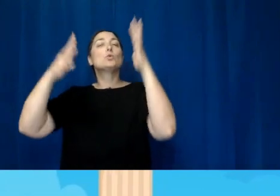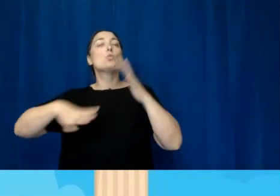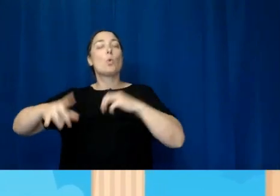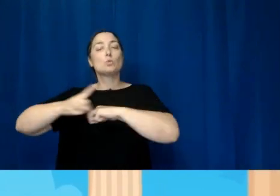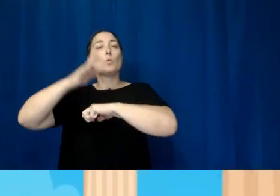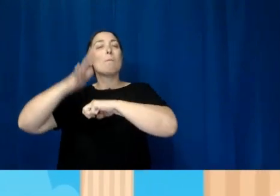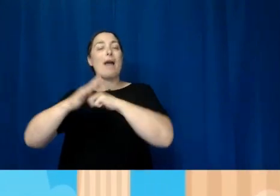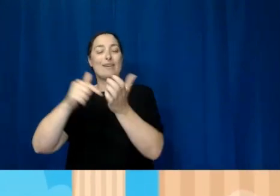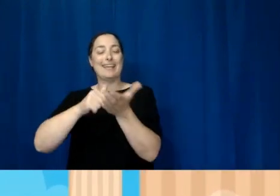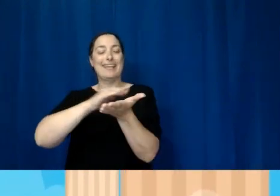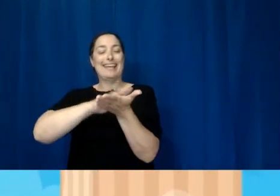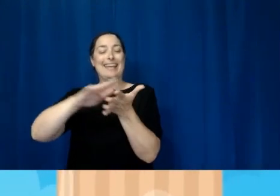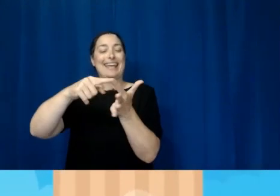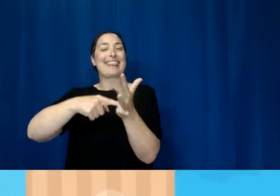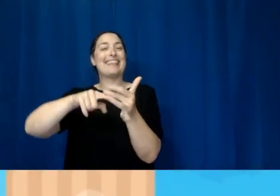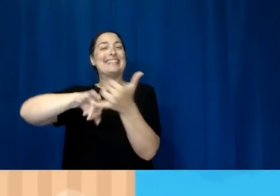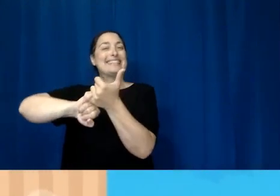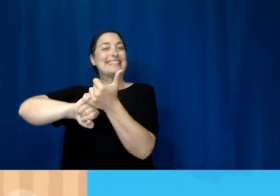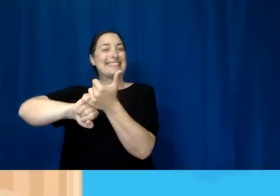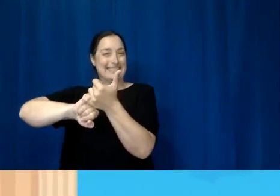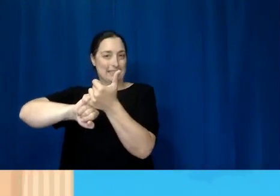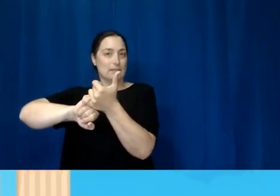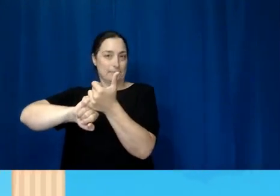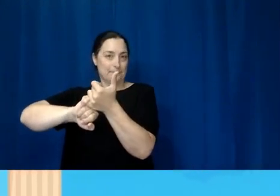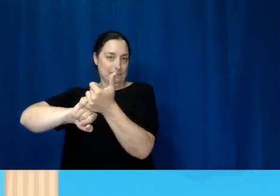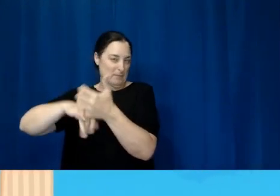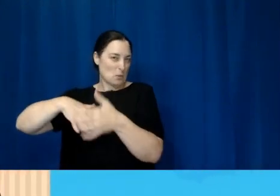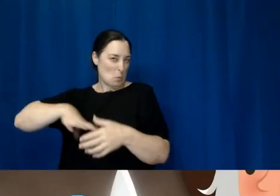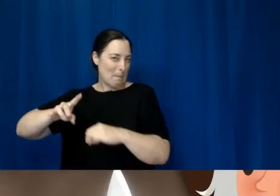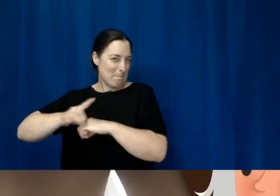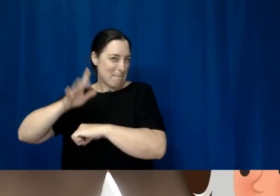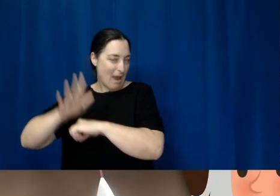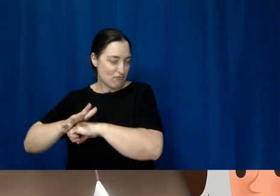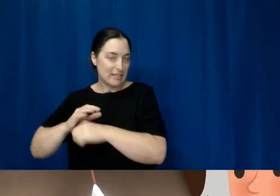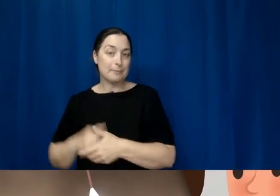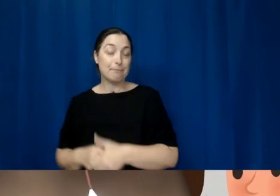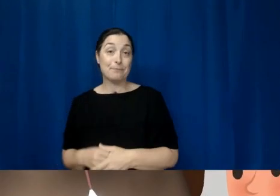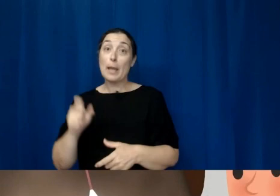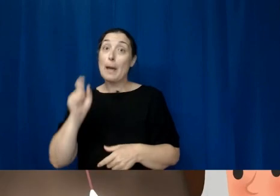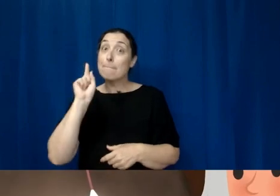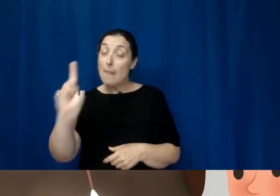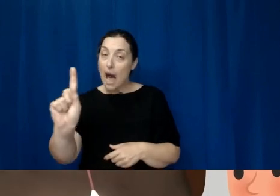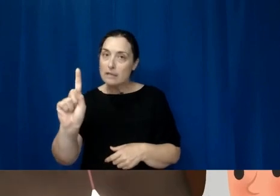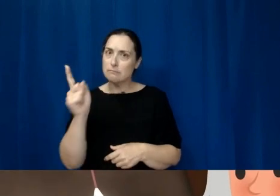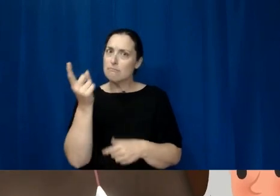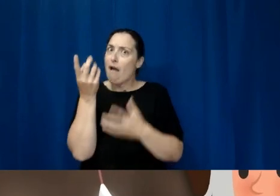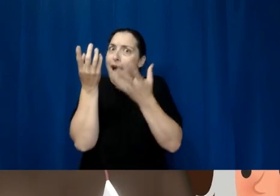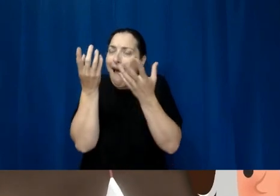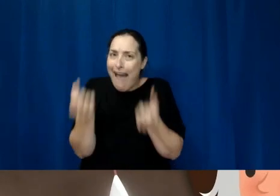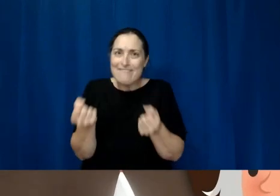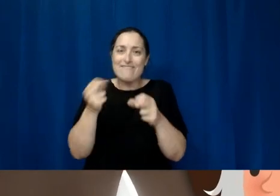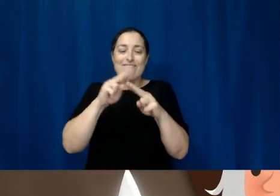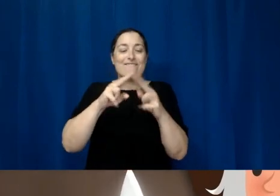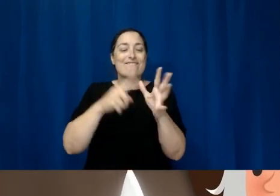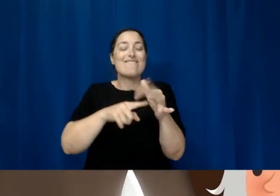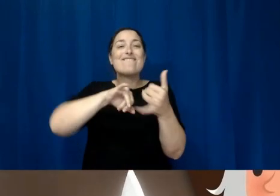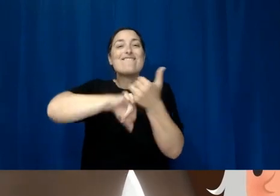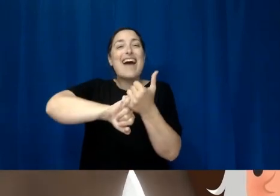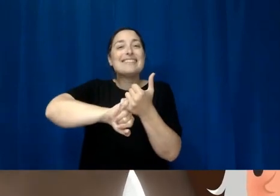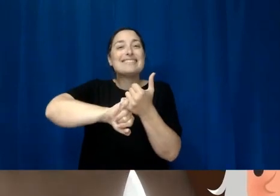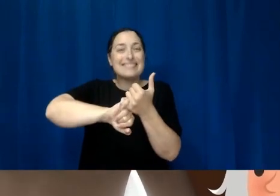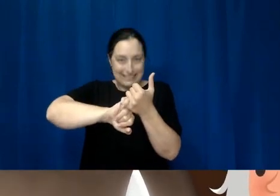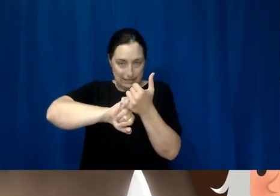a woman named Thetis, with whom he had fallen in love. Unknown to Zeus, the Fates, 3 goddesses of destiny, had